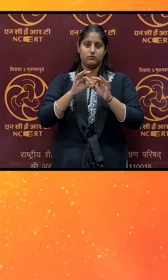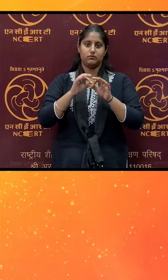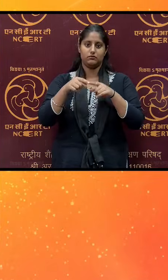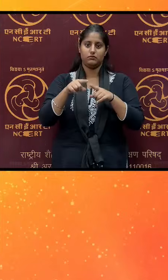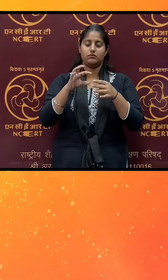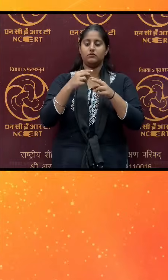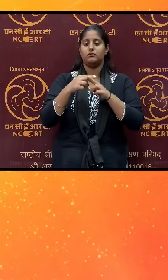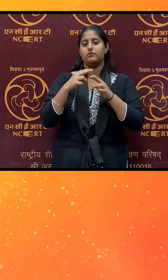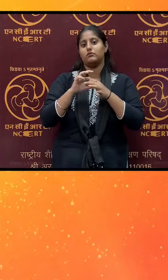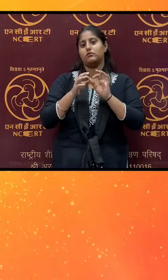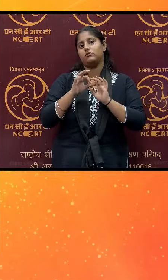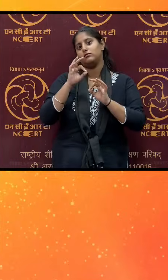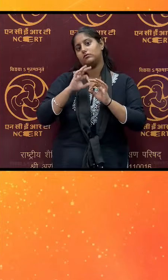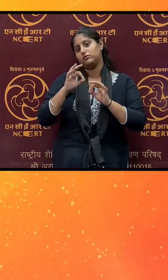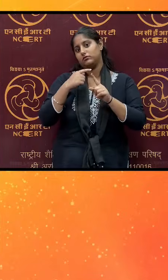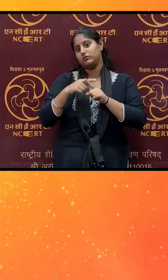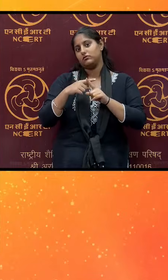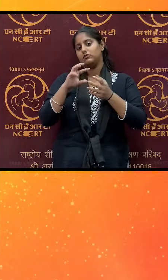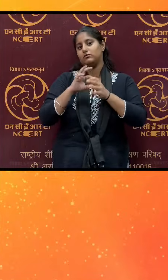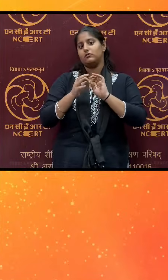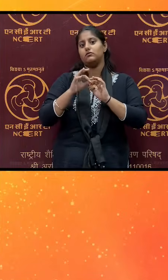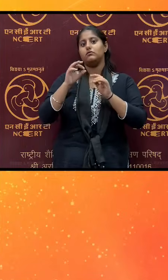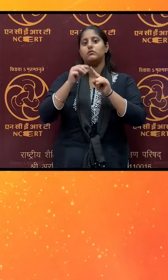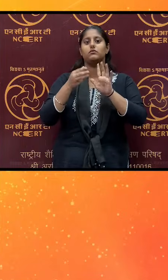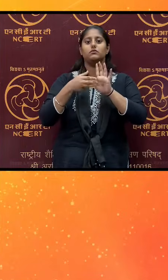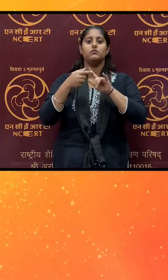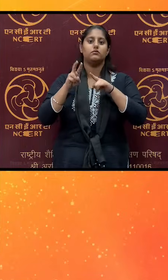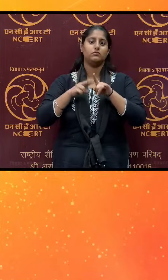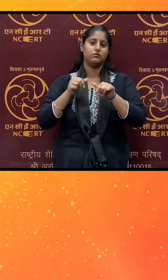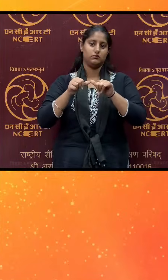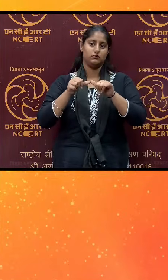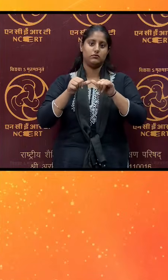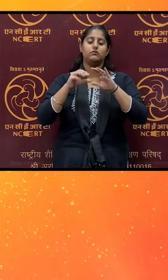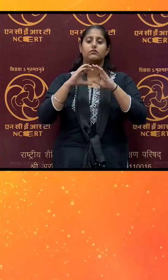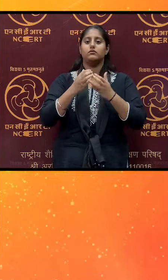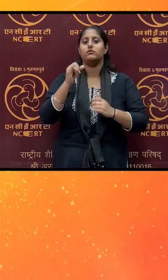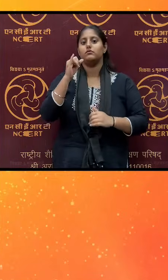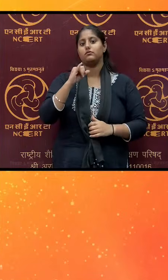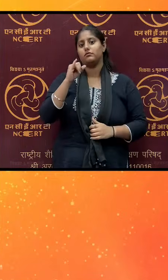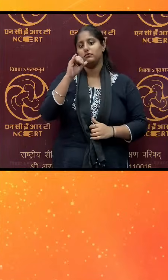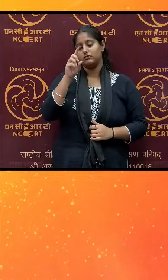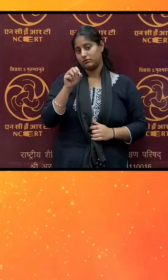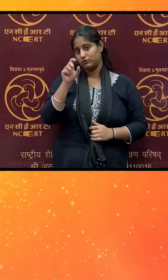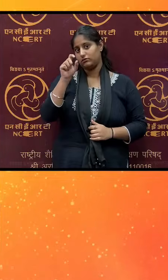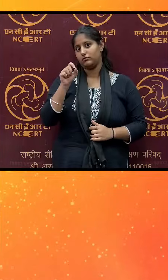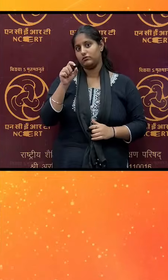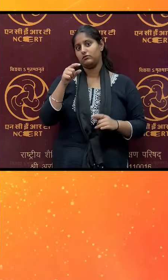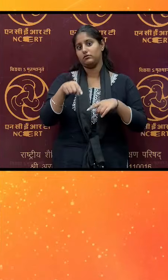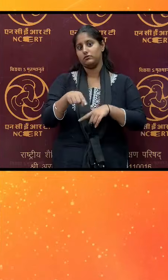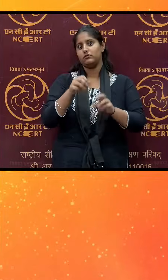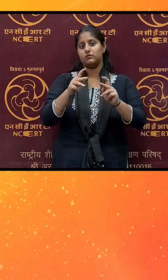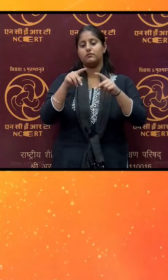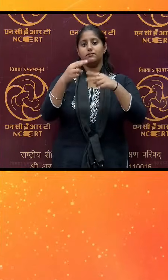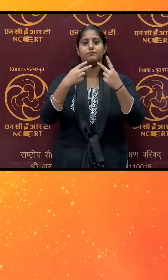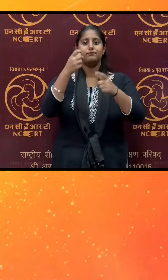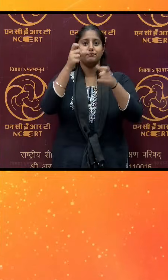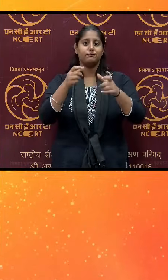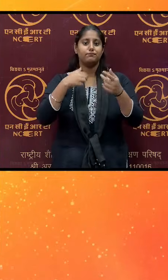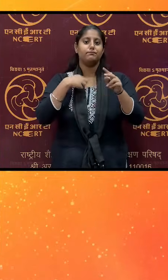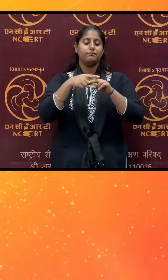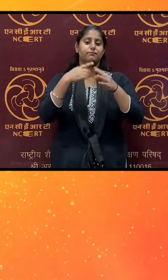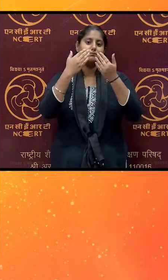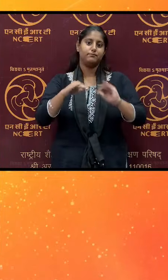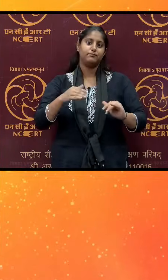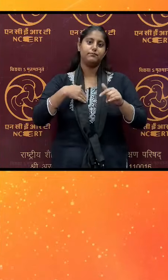the name NCERT Official and NCERT PM eVidya Class 10. So dear students and all the learners, all